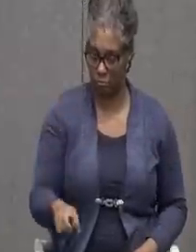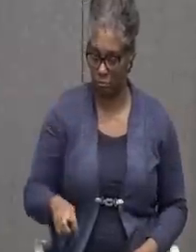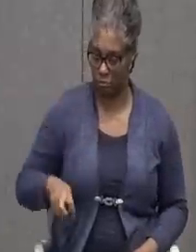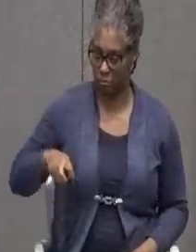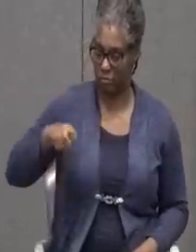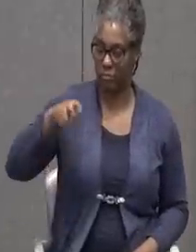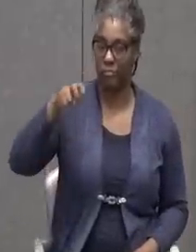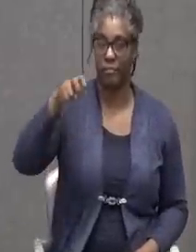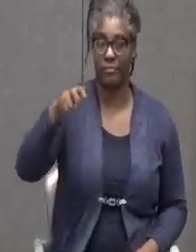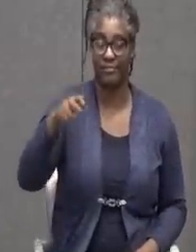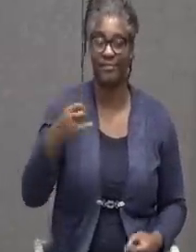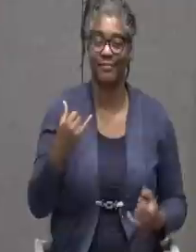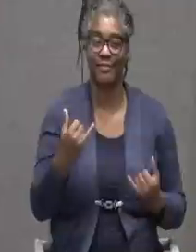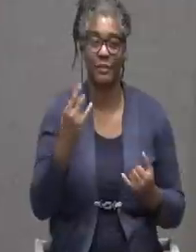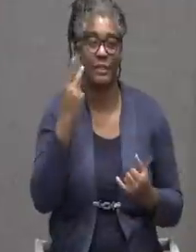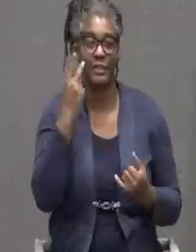ready.